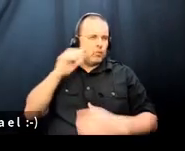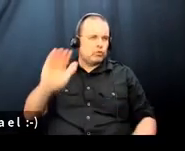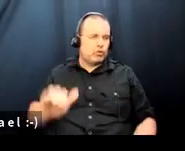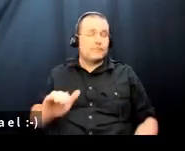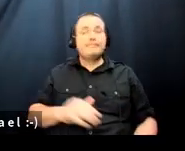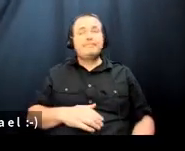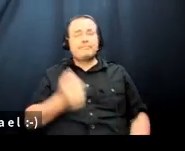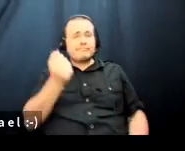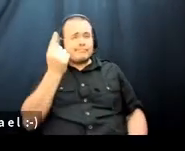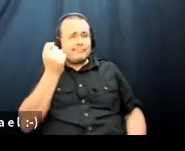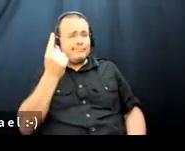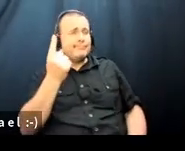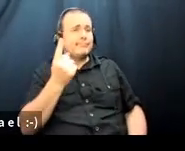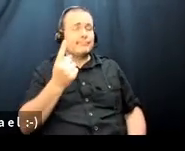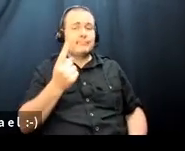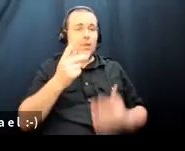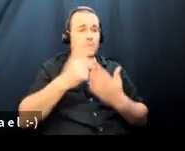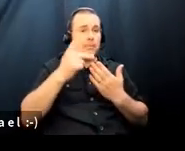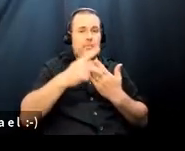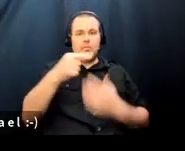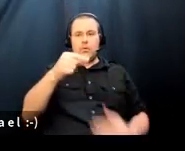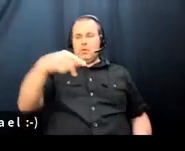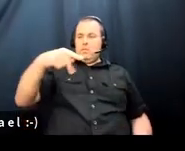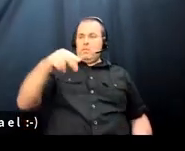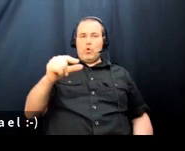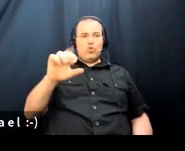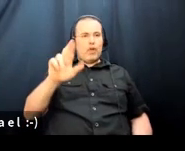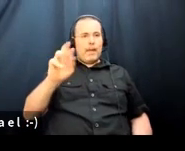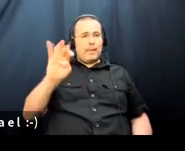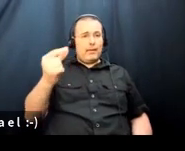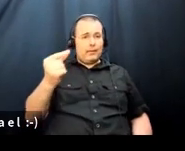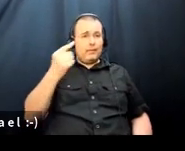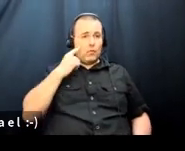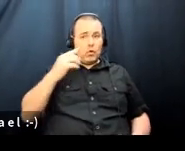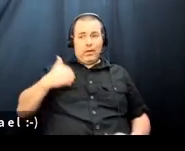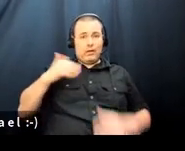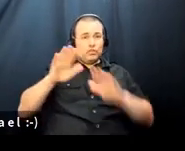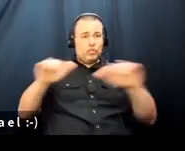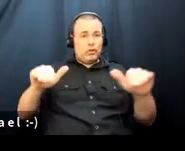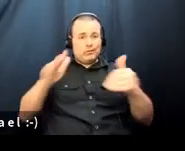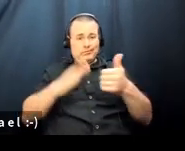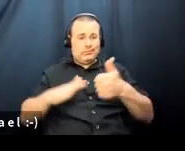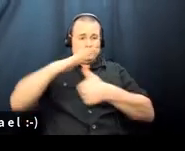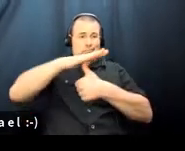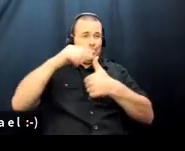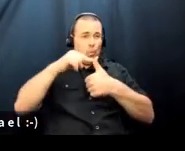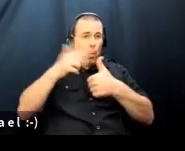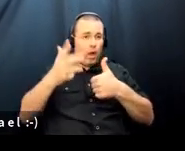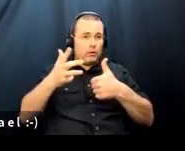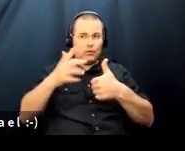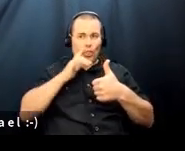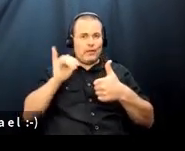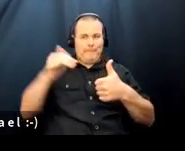of programming for young children is play. So how do we help